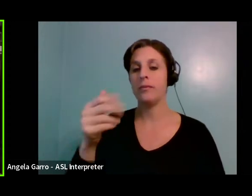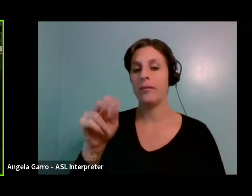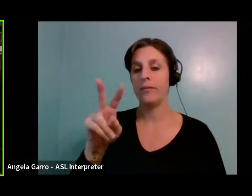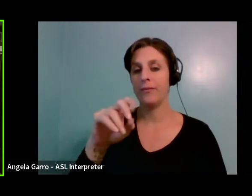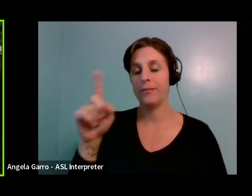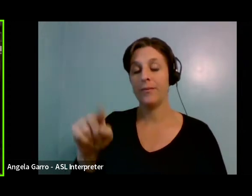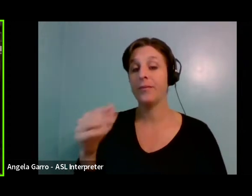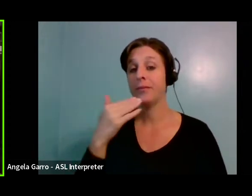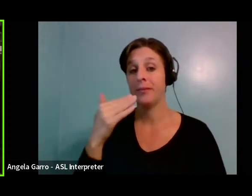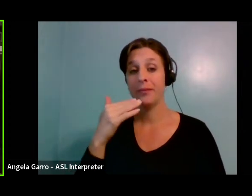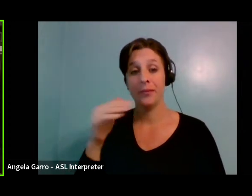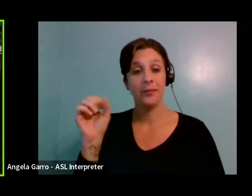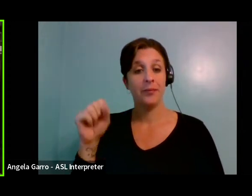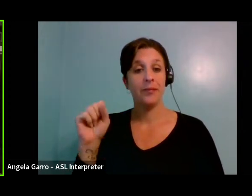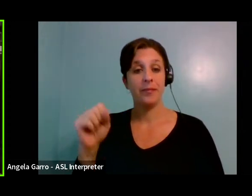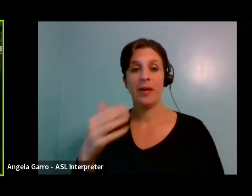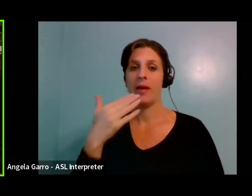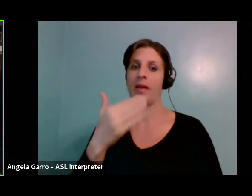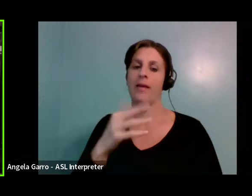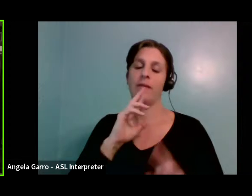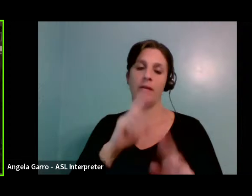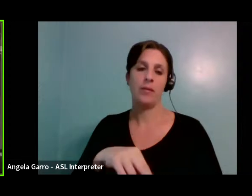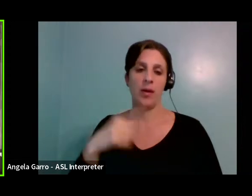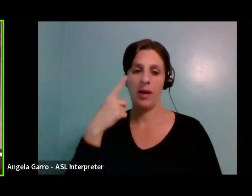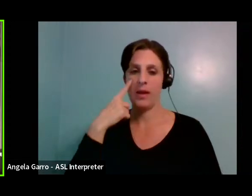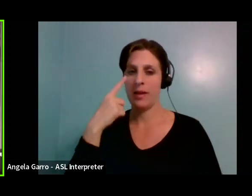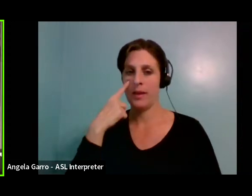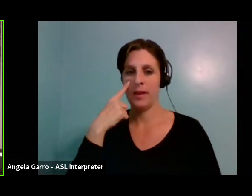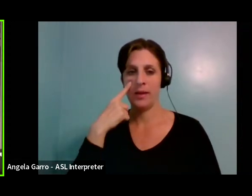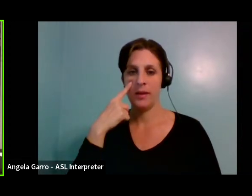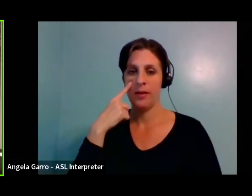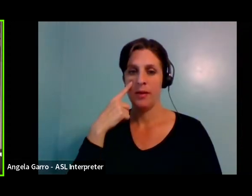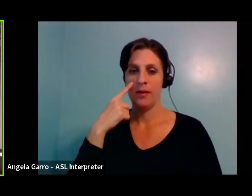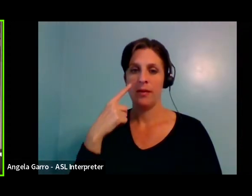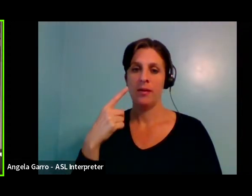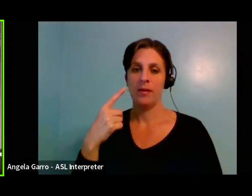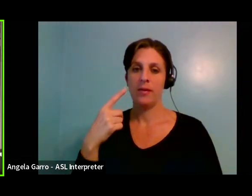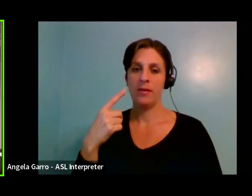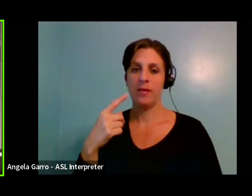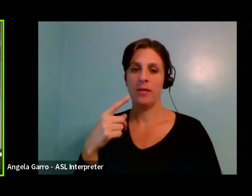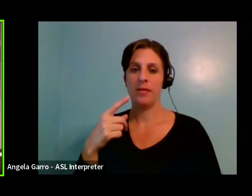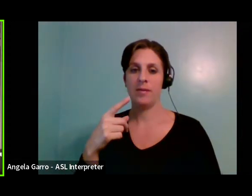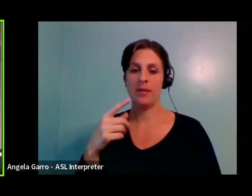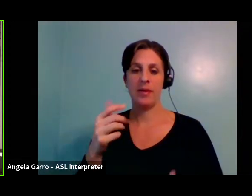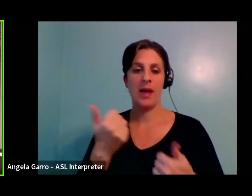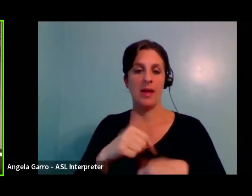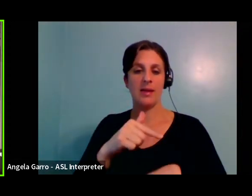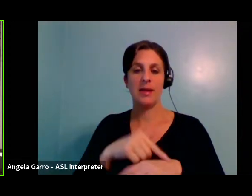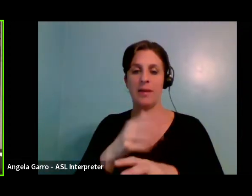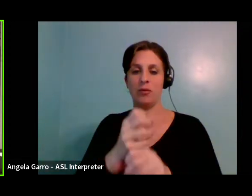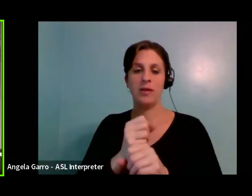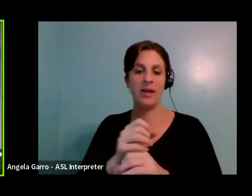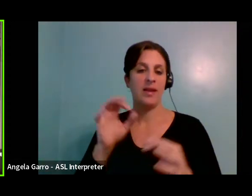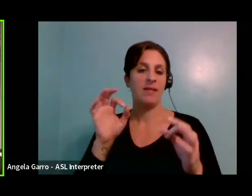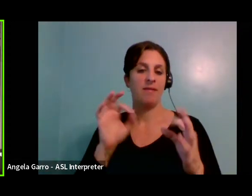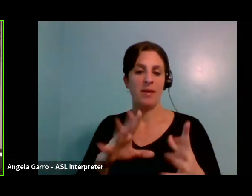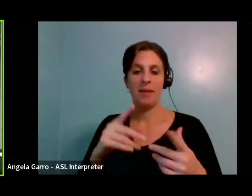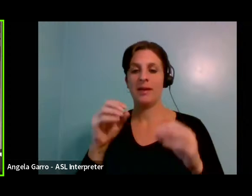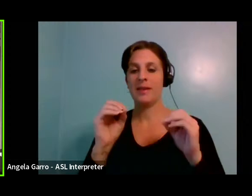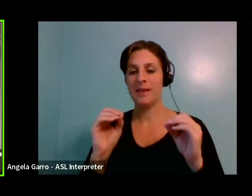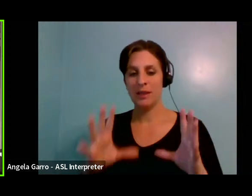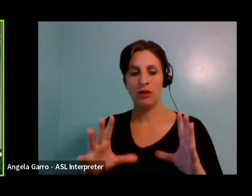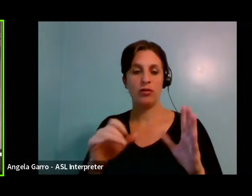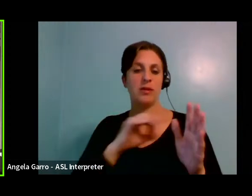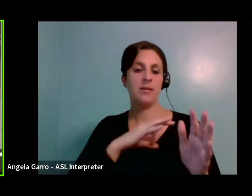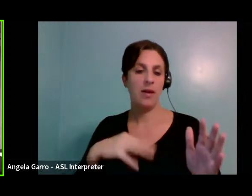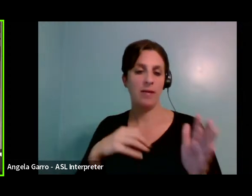Thank you. Yeah, thank you for the report. I think it's, I mean, anytime you receive feedback from teachers, staff, students,